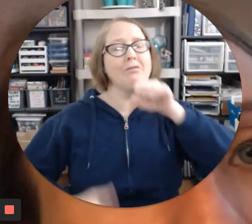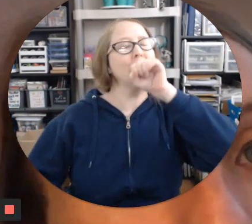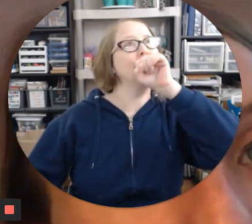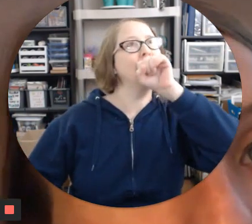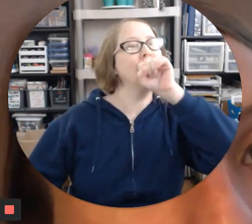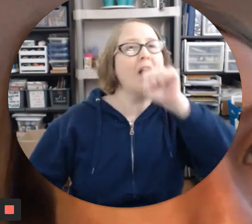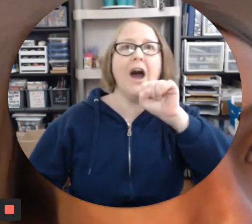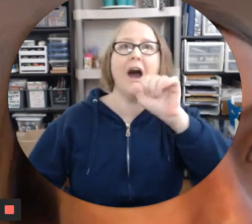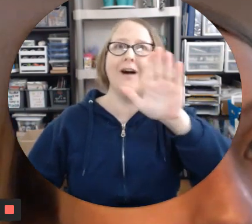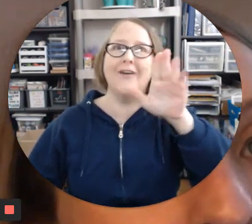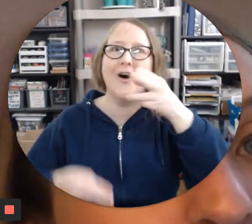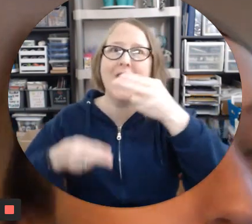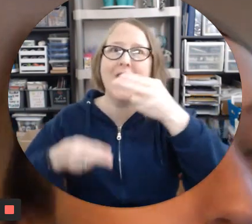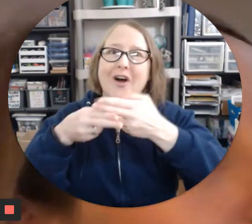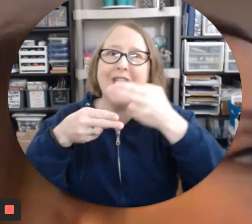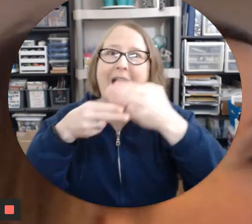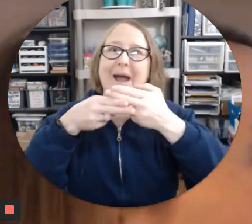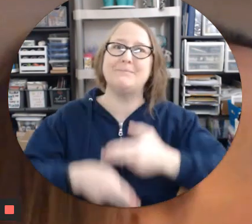name.